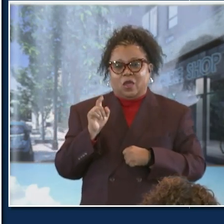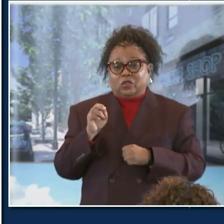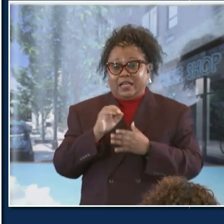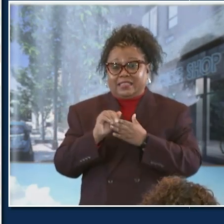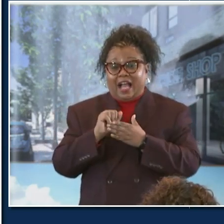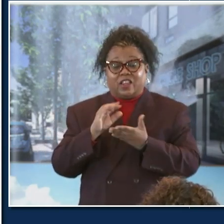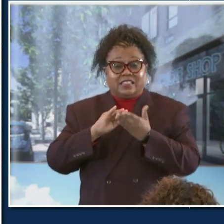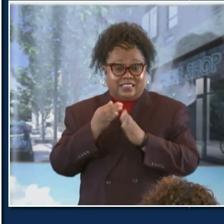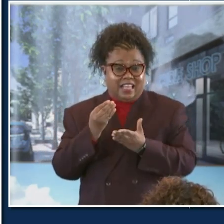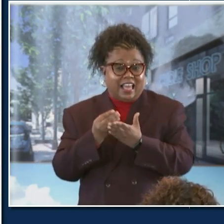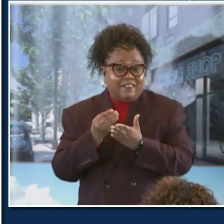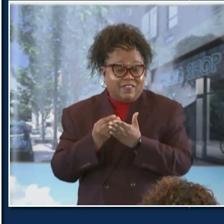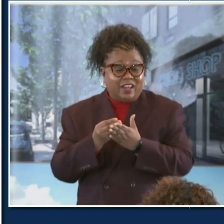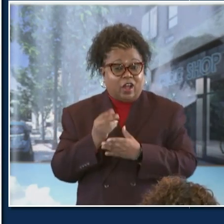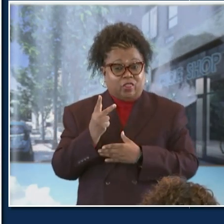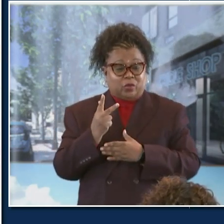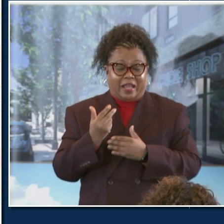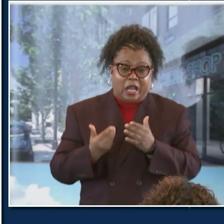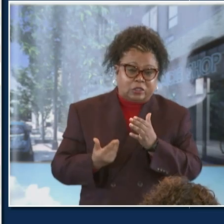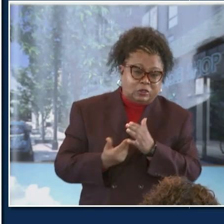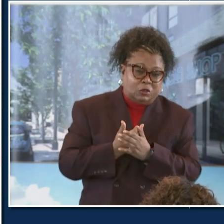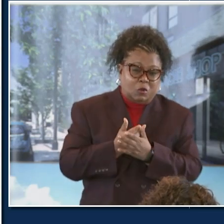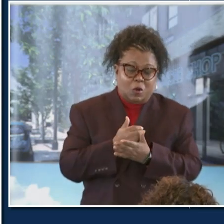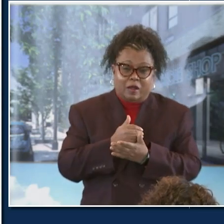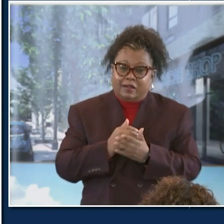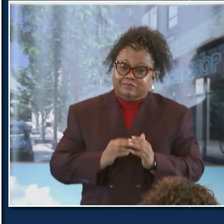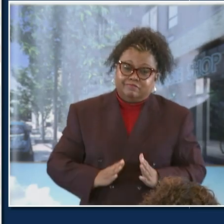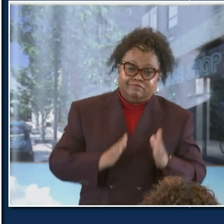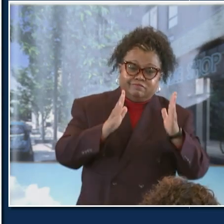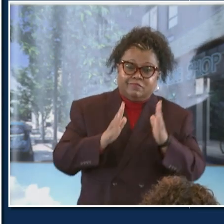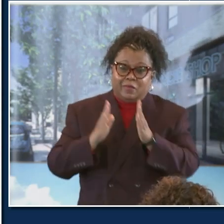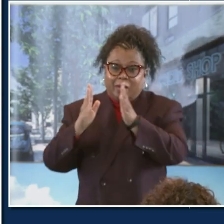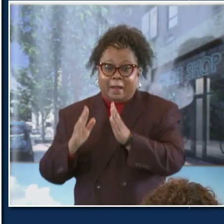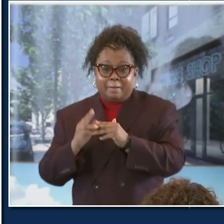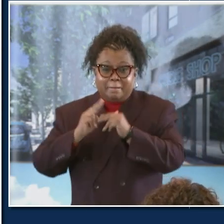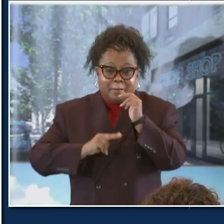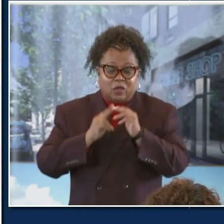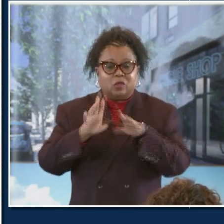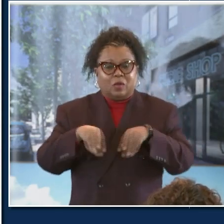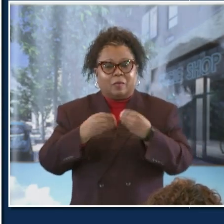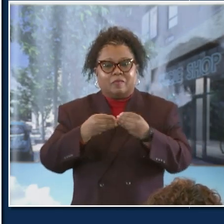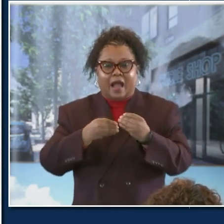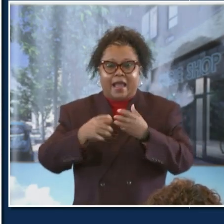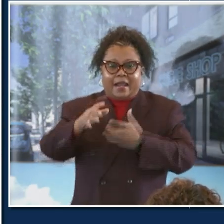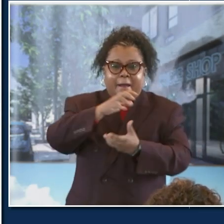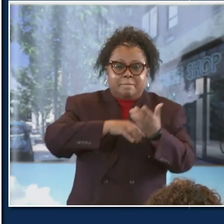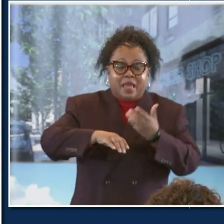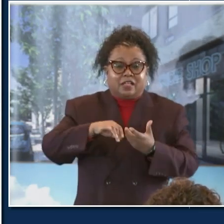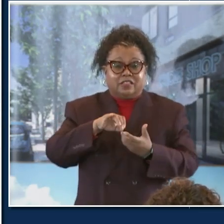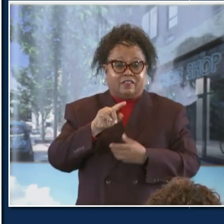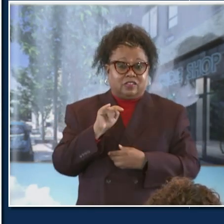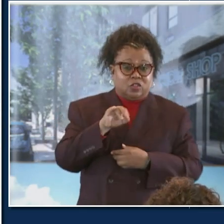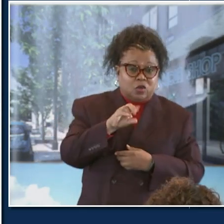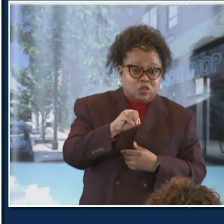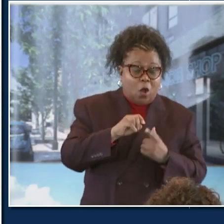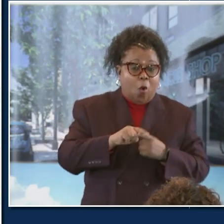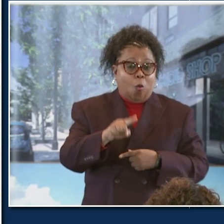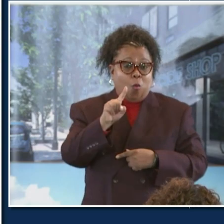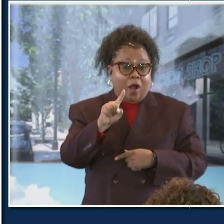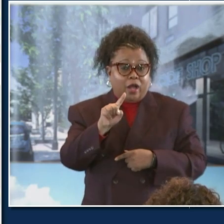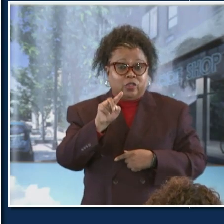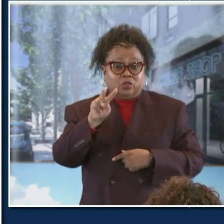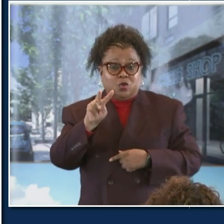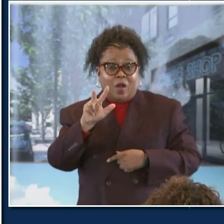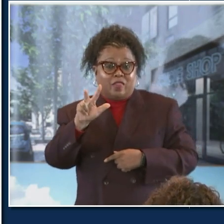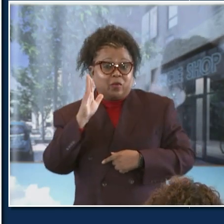city funding, 3 new mid-rise buildings will provide a mix of studio, 1, 2,